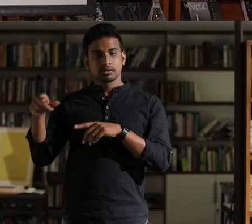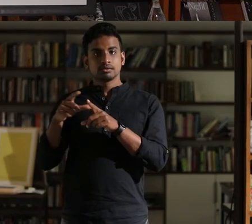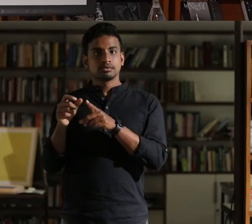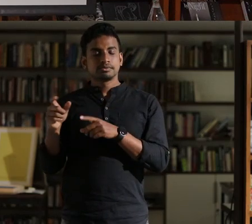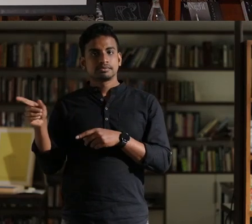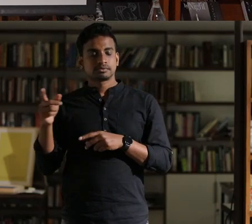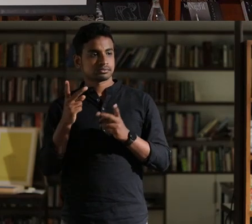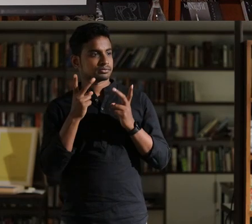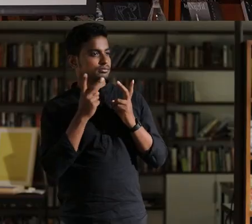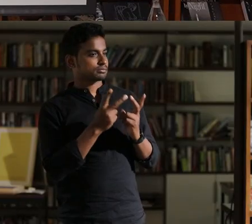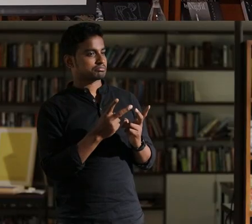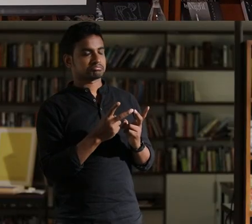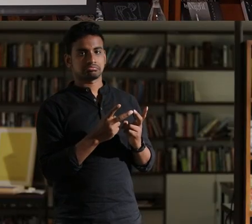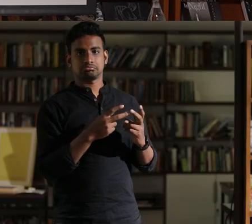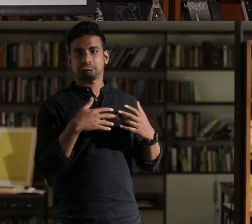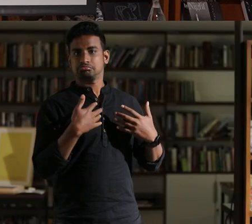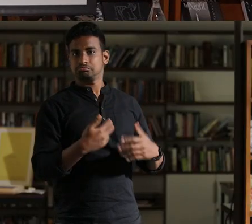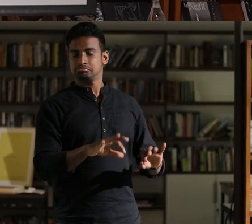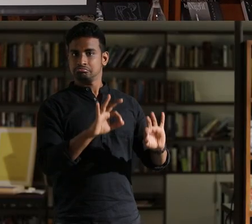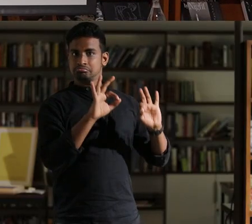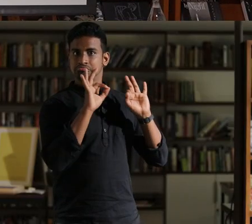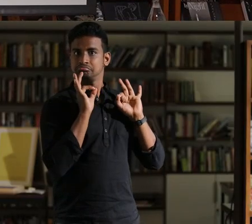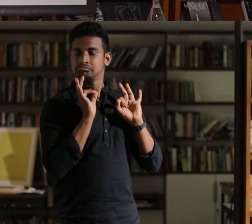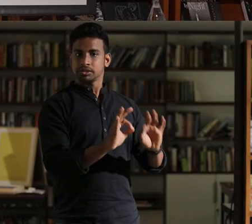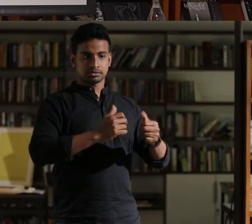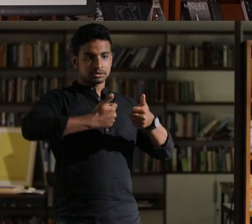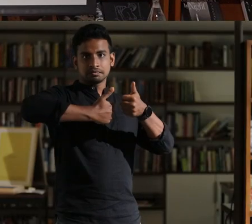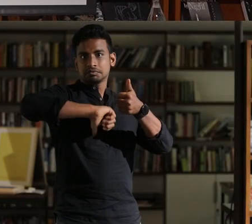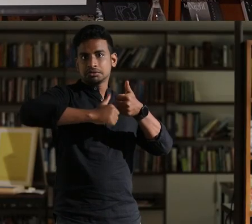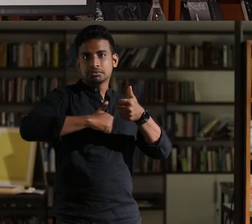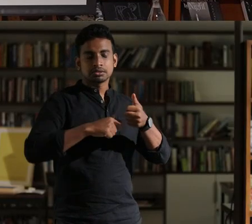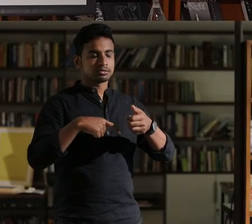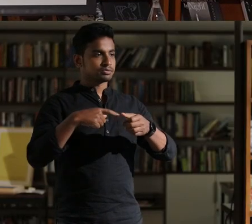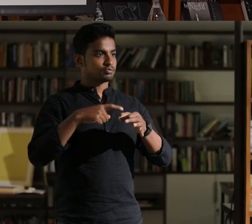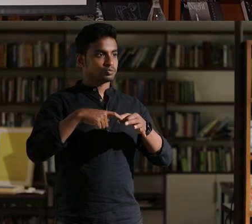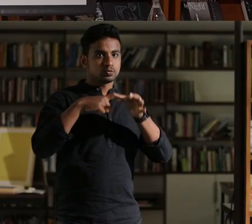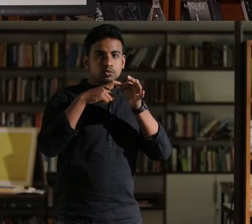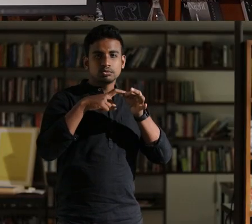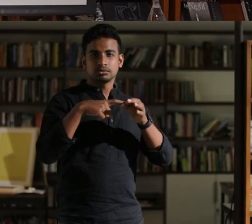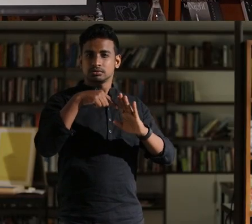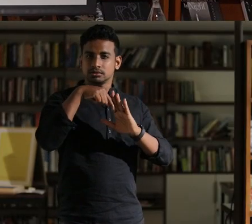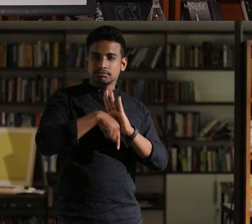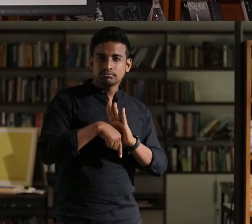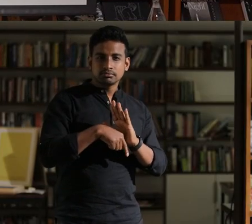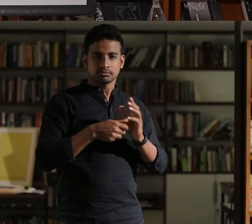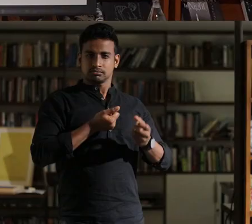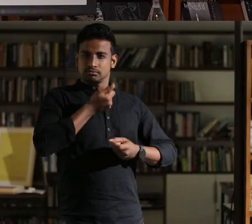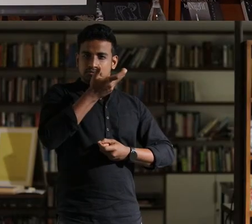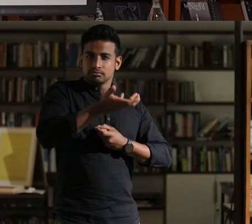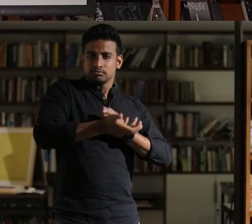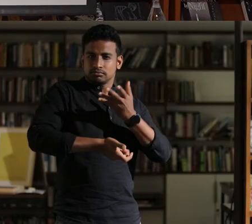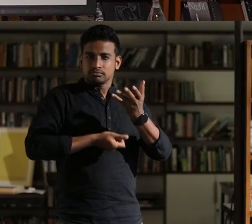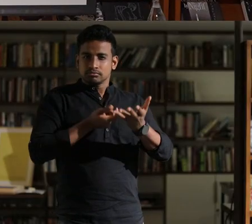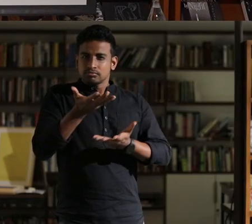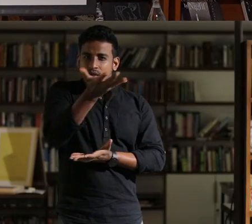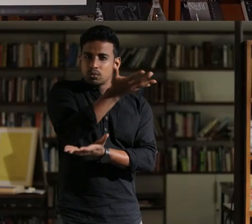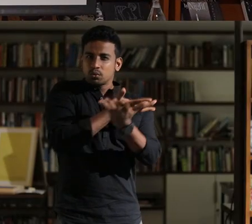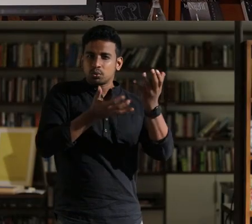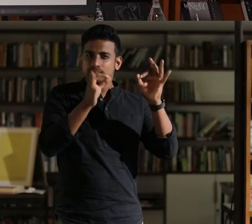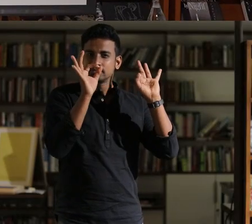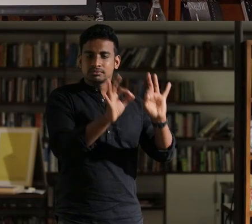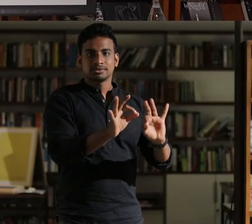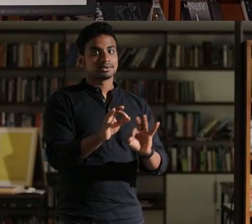said we have never had comments like this coming in all our years of talking to people. See, because when you provoke people into